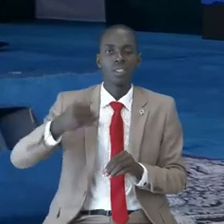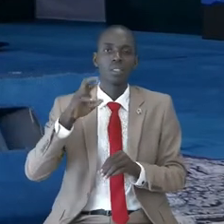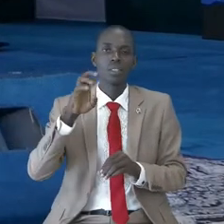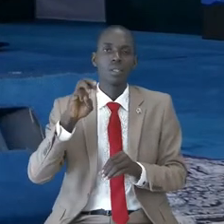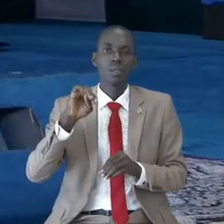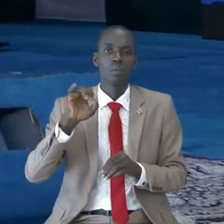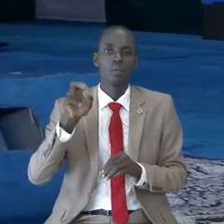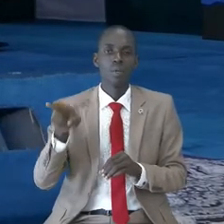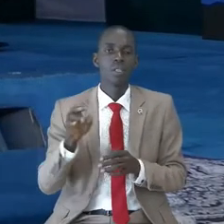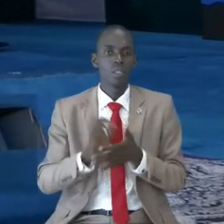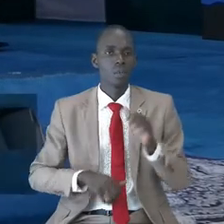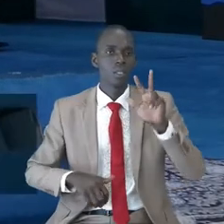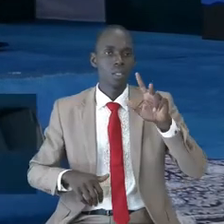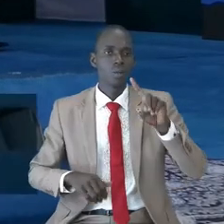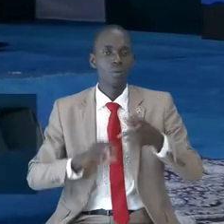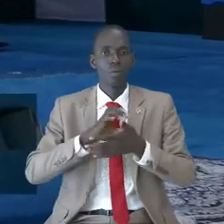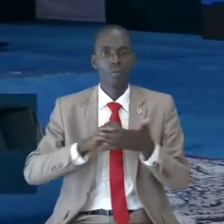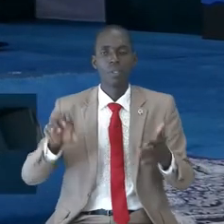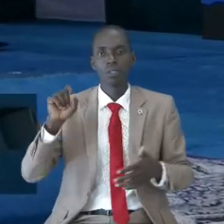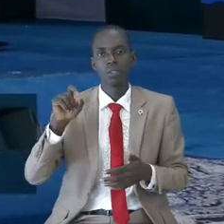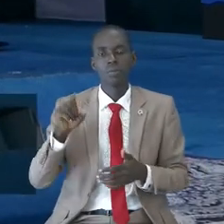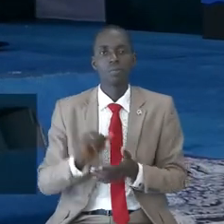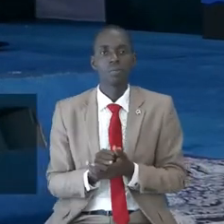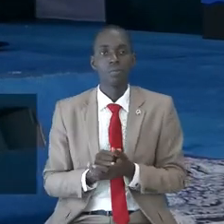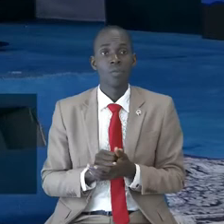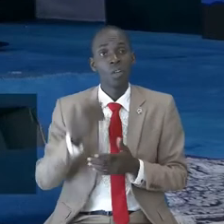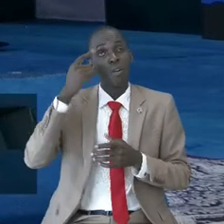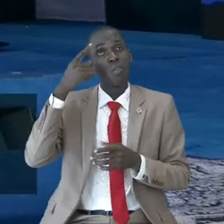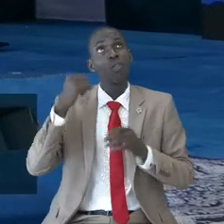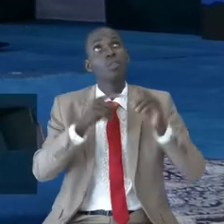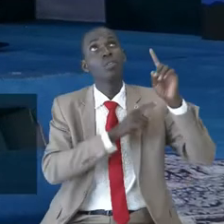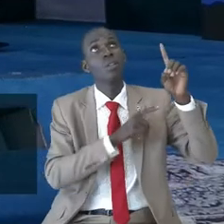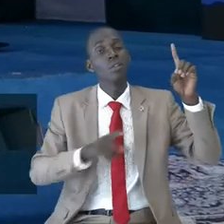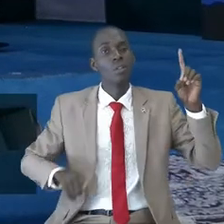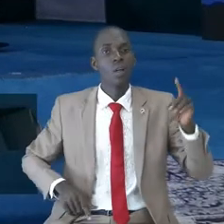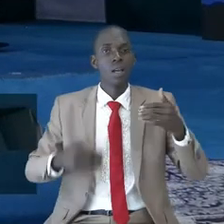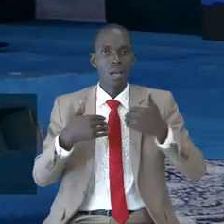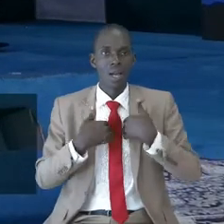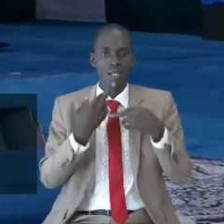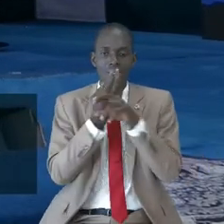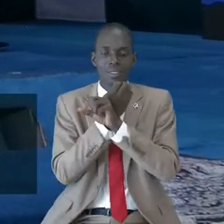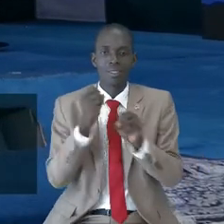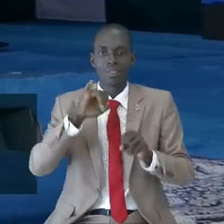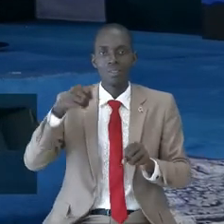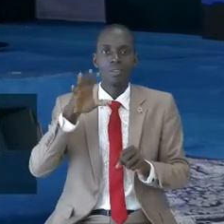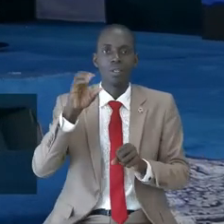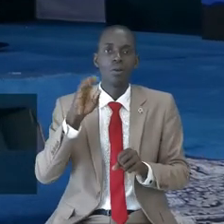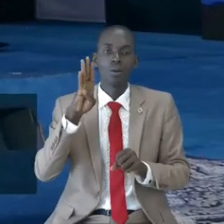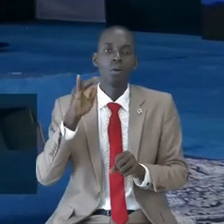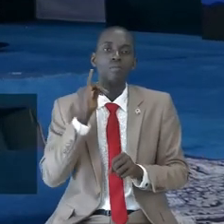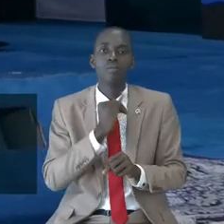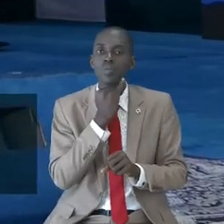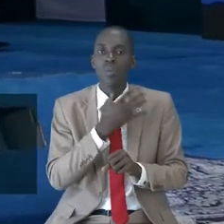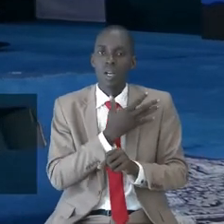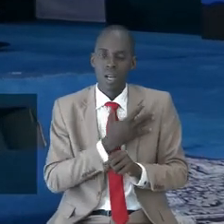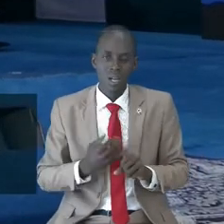31, we're reading from verse 11. For the Lord has redeemed Jacob and ransomed